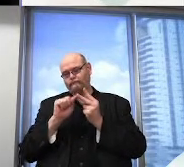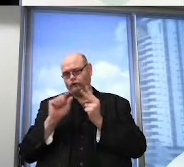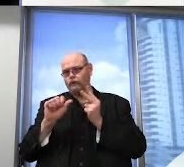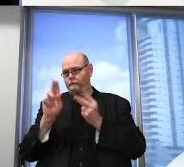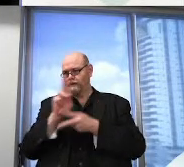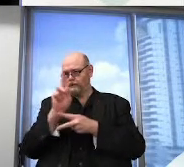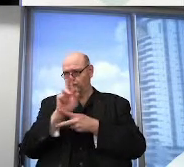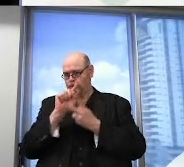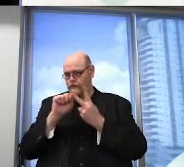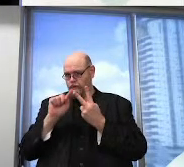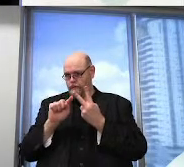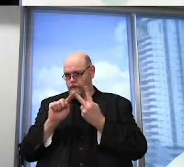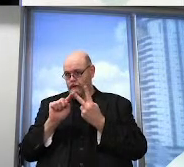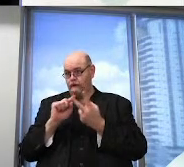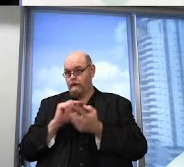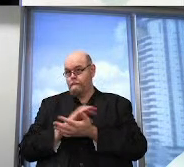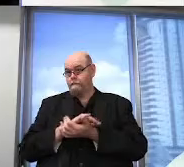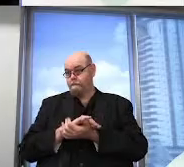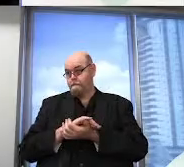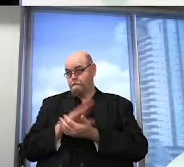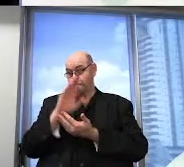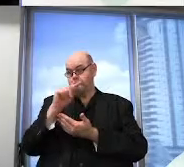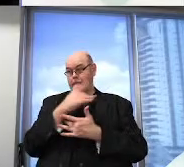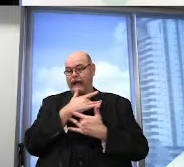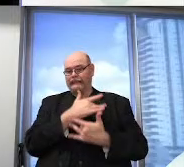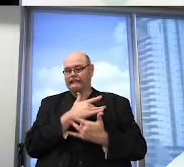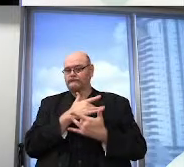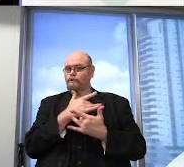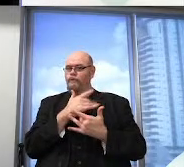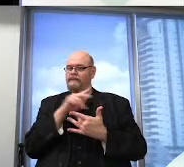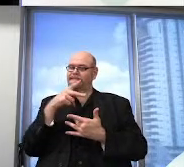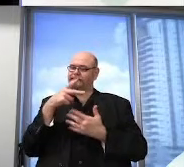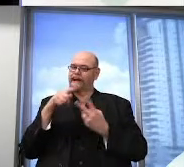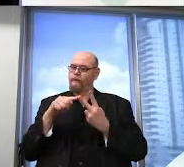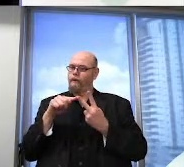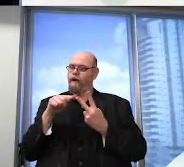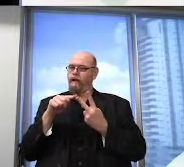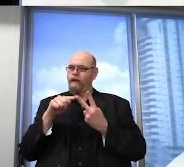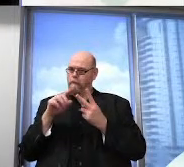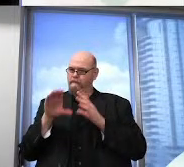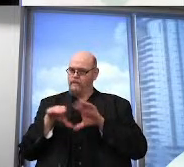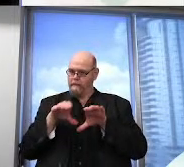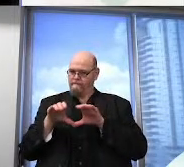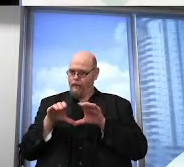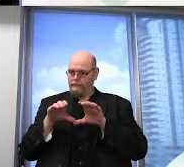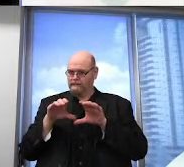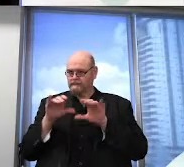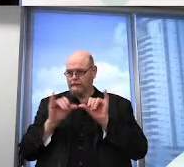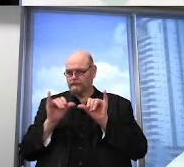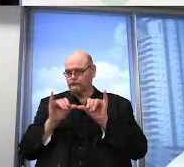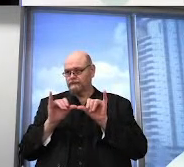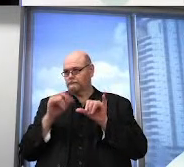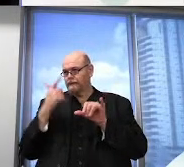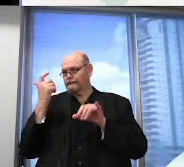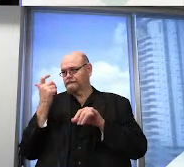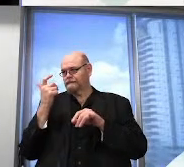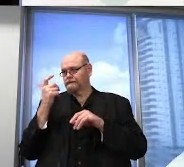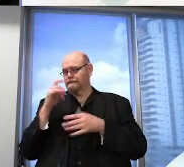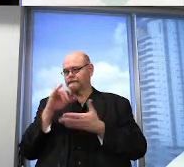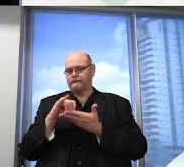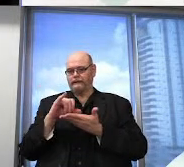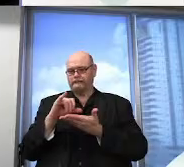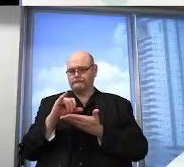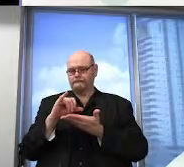that could be utilized. I probably lean more towards the second one with the performance metrics, because